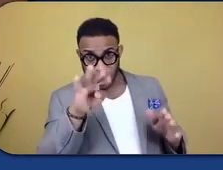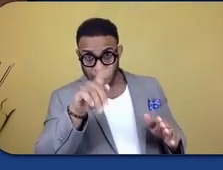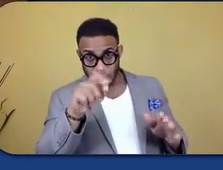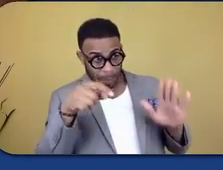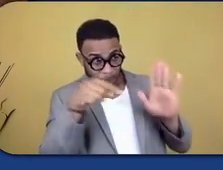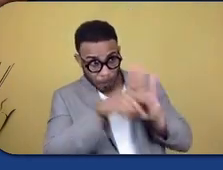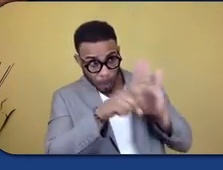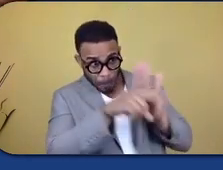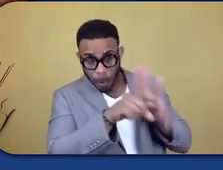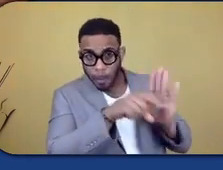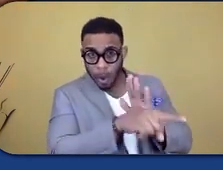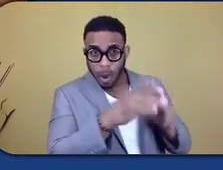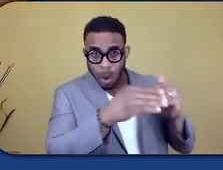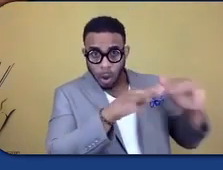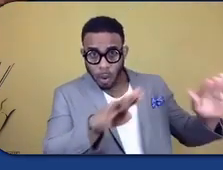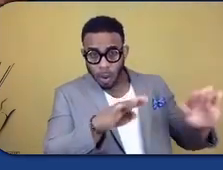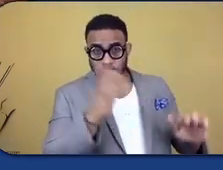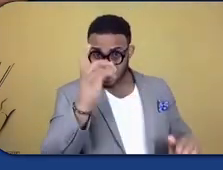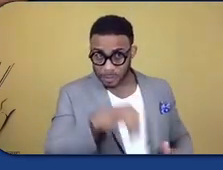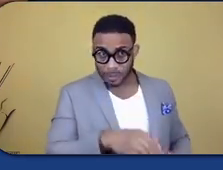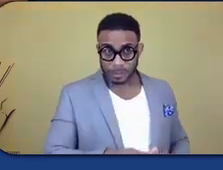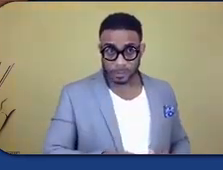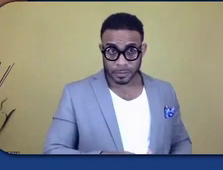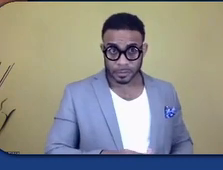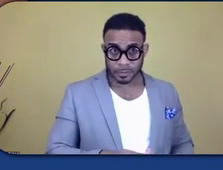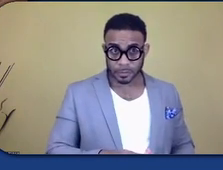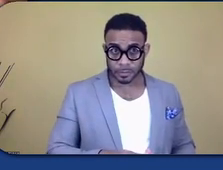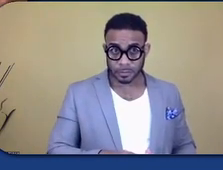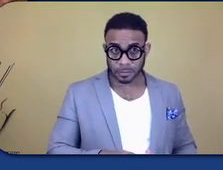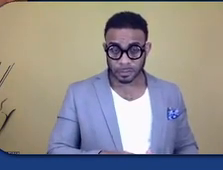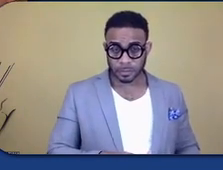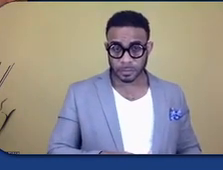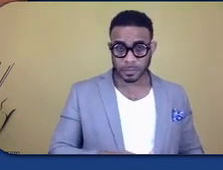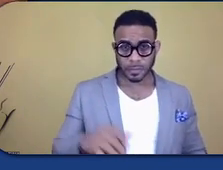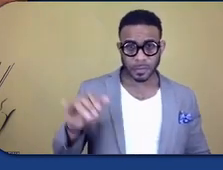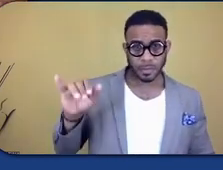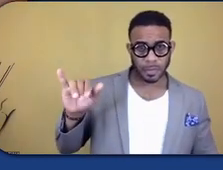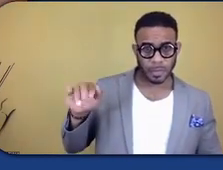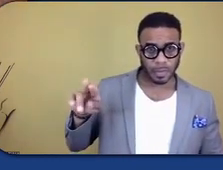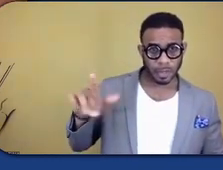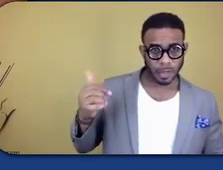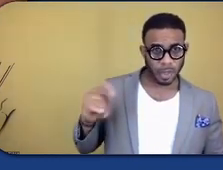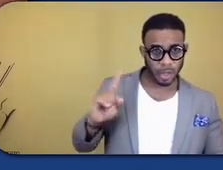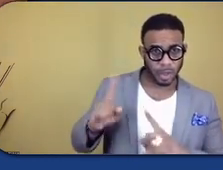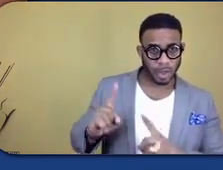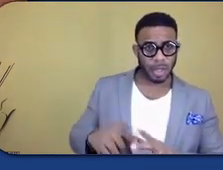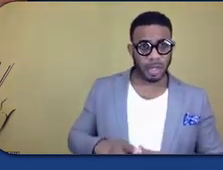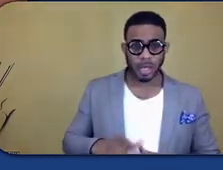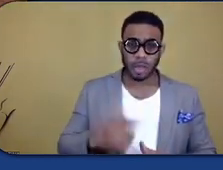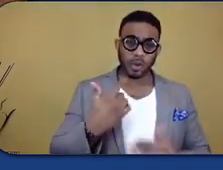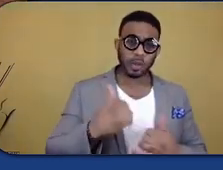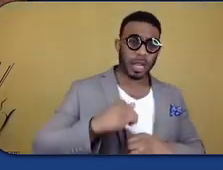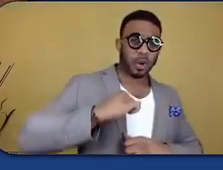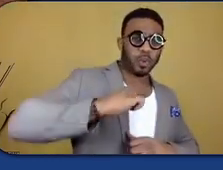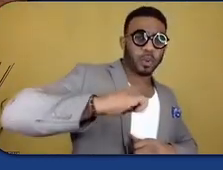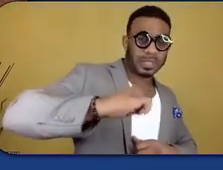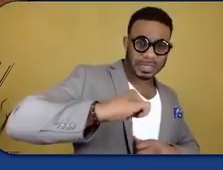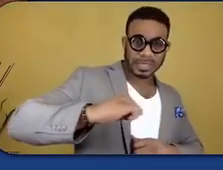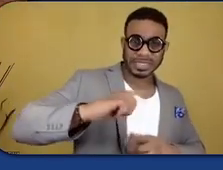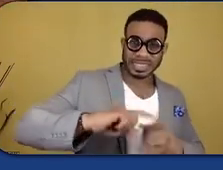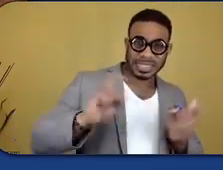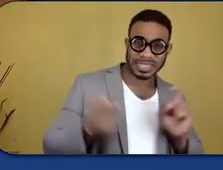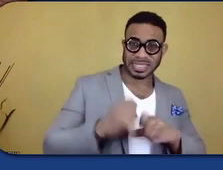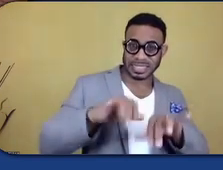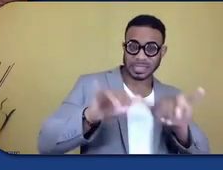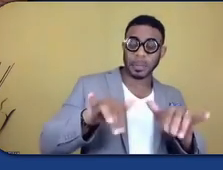bamboo. They're moving in pieces. If we are lucky, it get to resist this rainy season, that